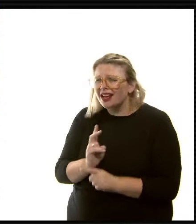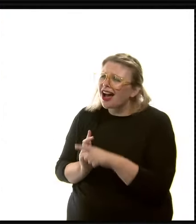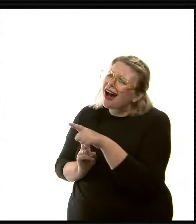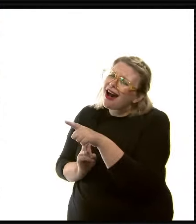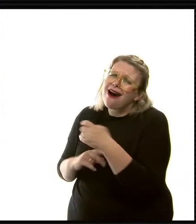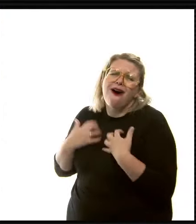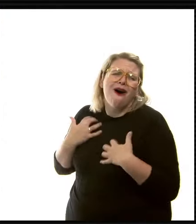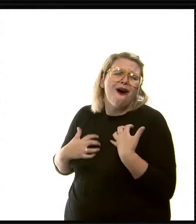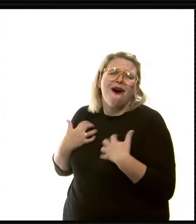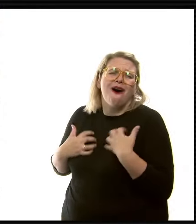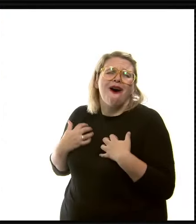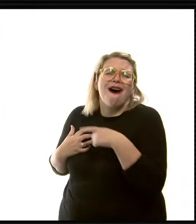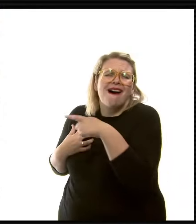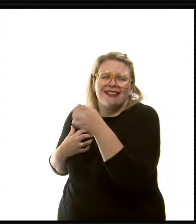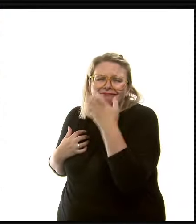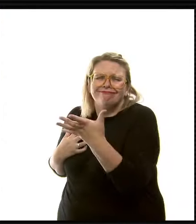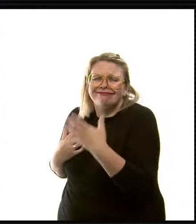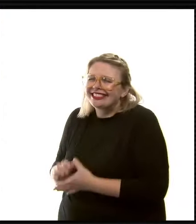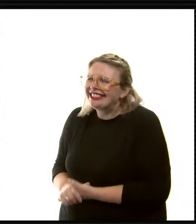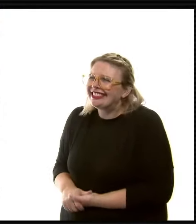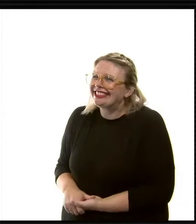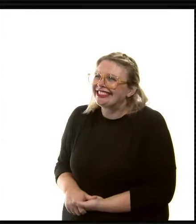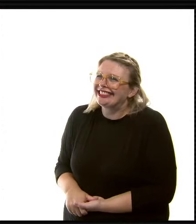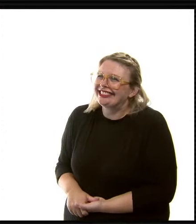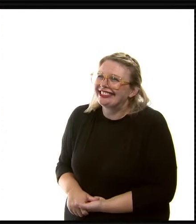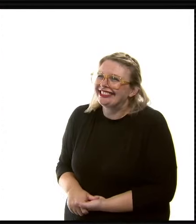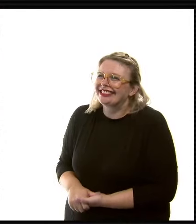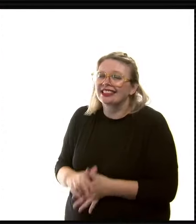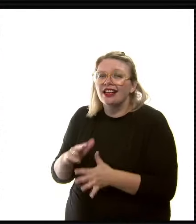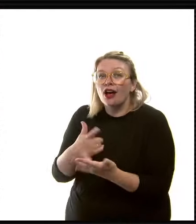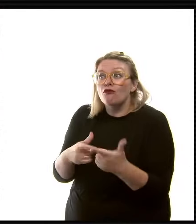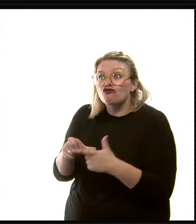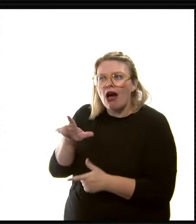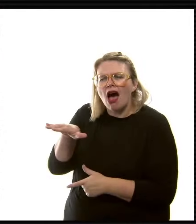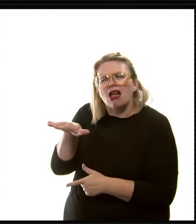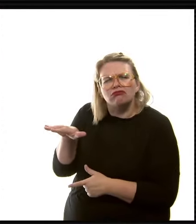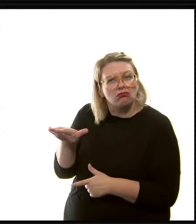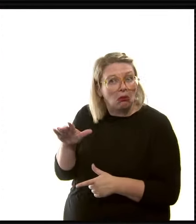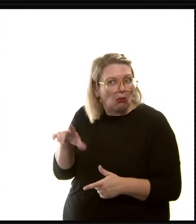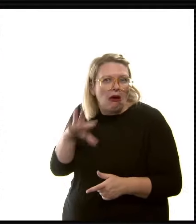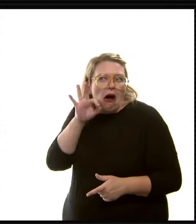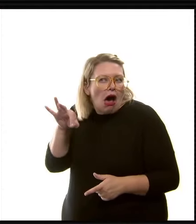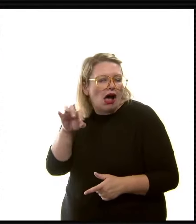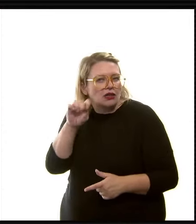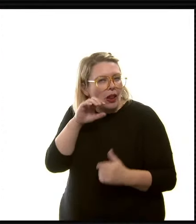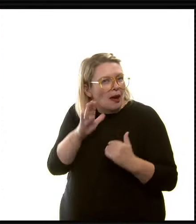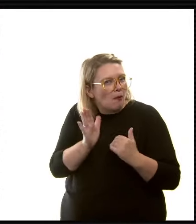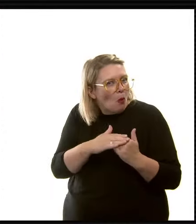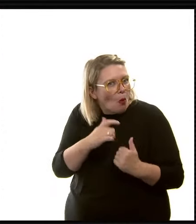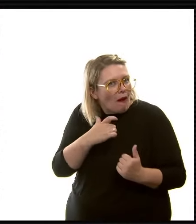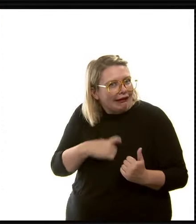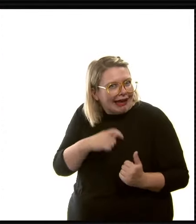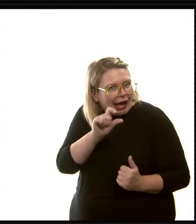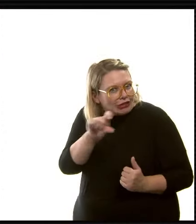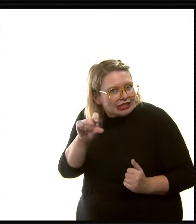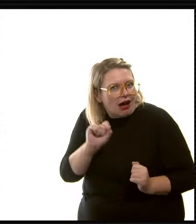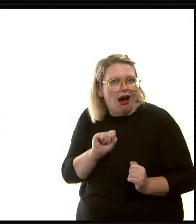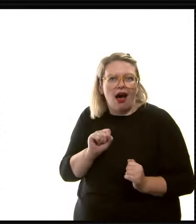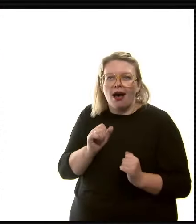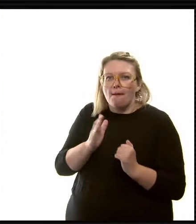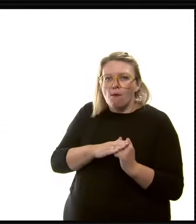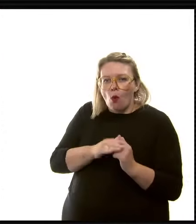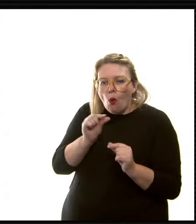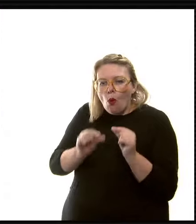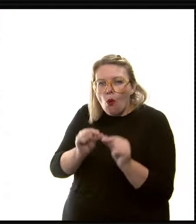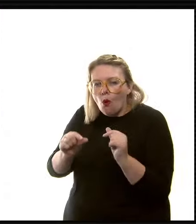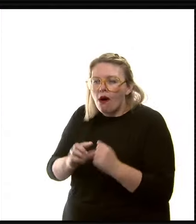literally fizzing off you. Yes. Fred, I'm sure everyone out there is really eager to know, will there be any new characters or new parts in the Yes, set? of course.